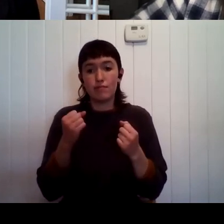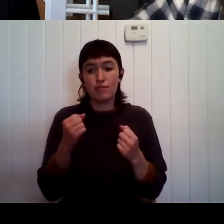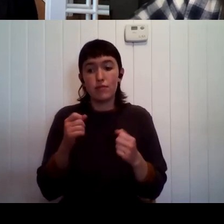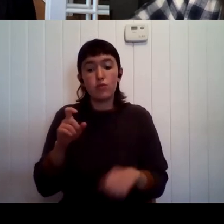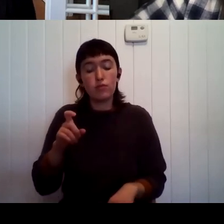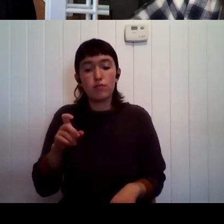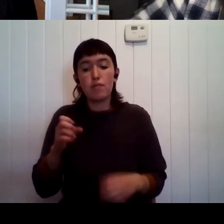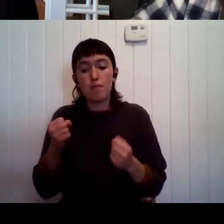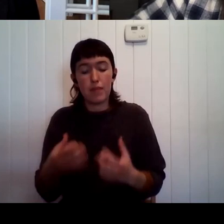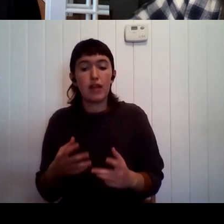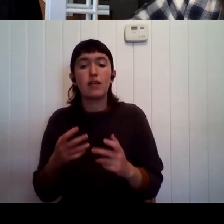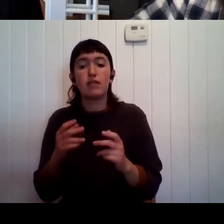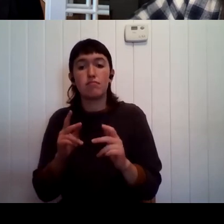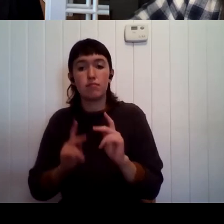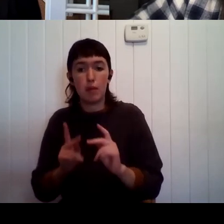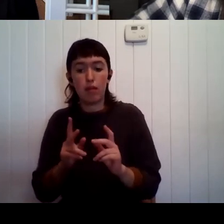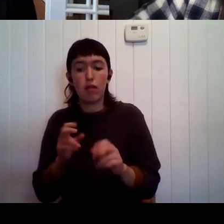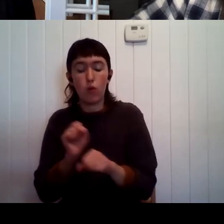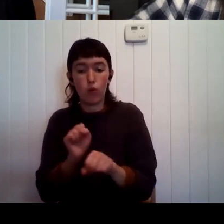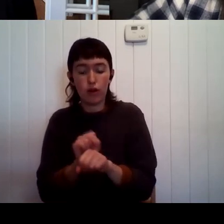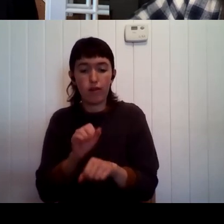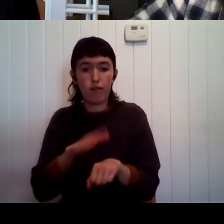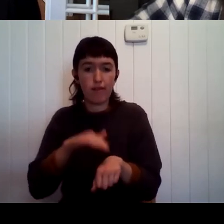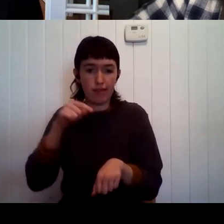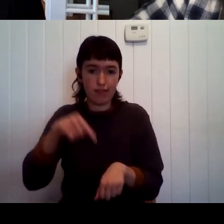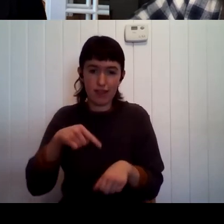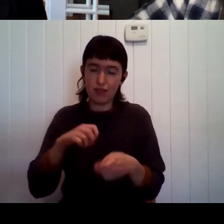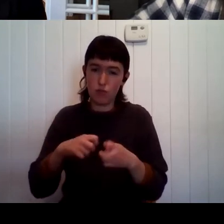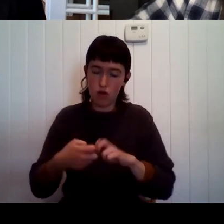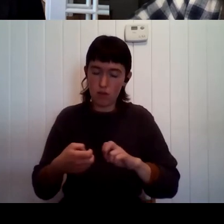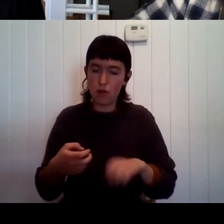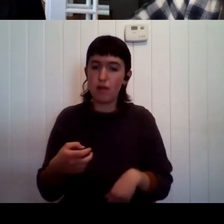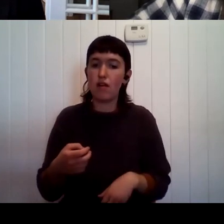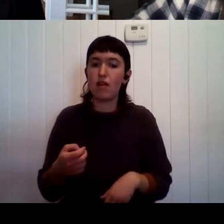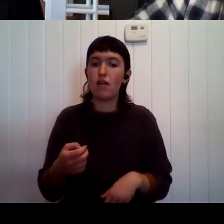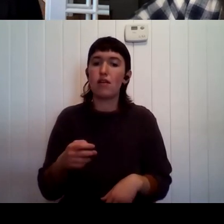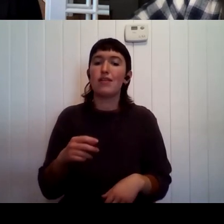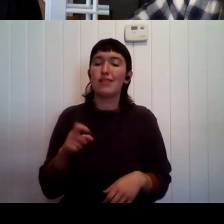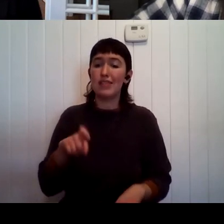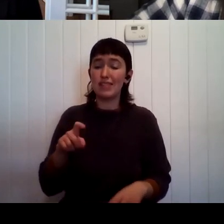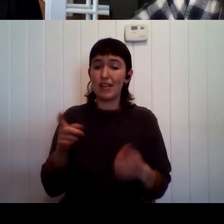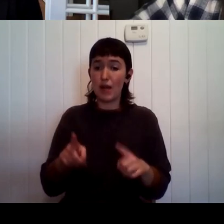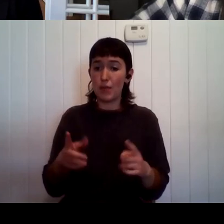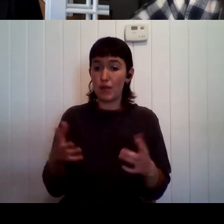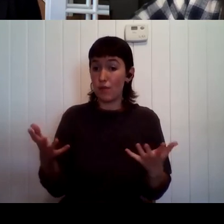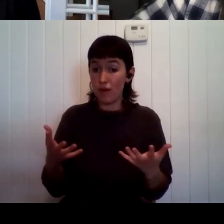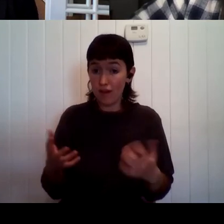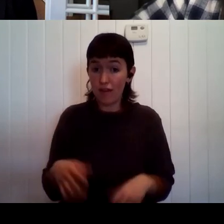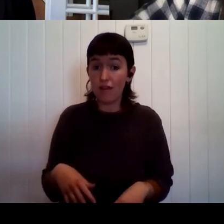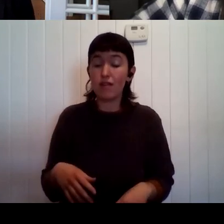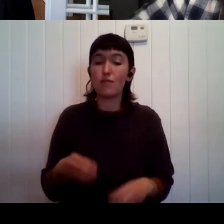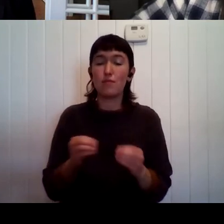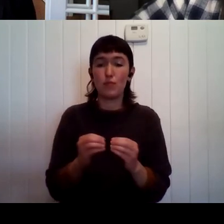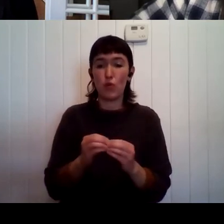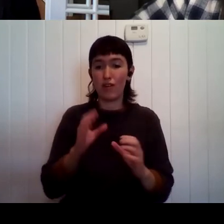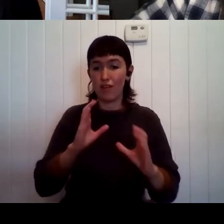this. But what needs to happen more is more conversations between people of different backgrounds in